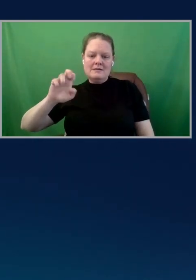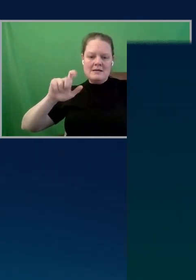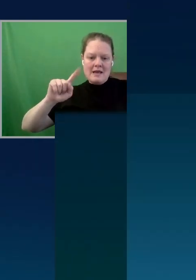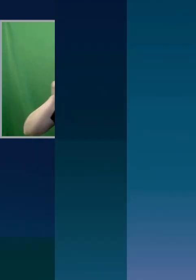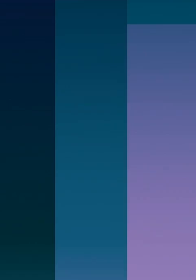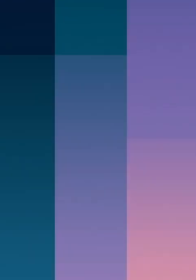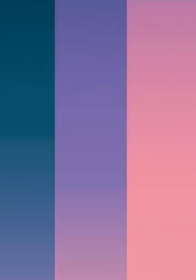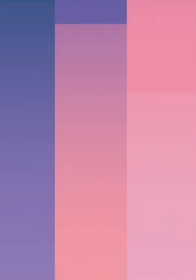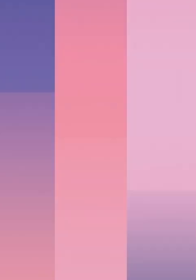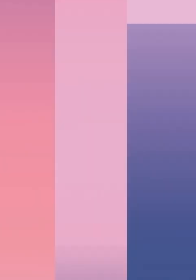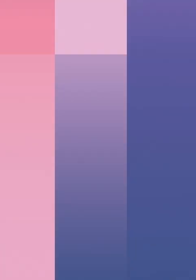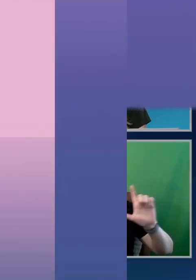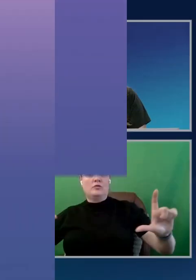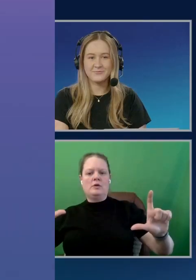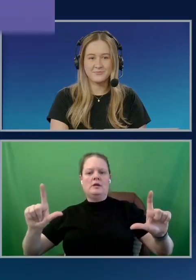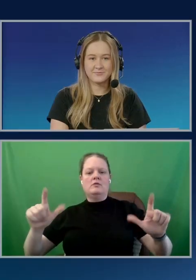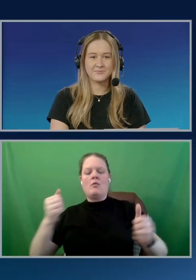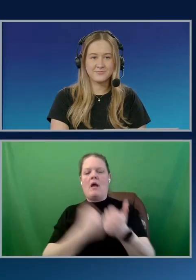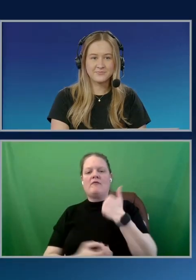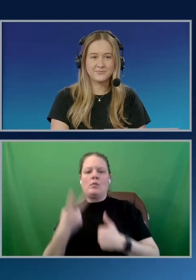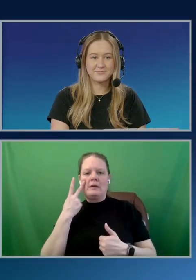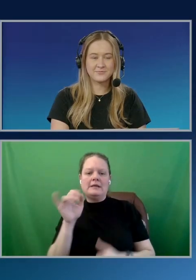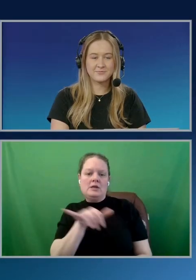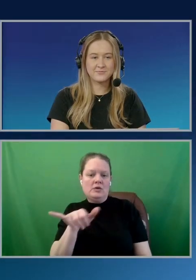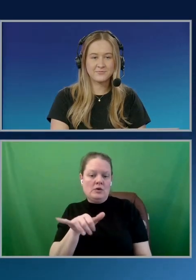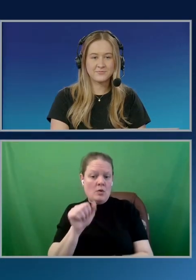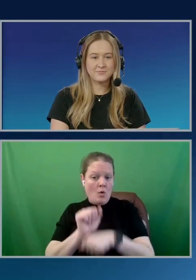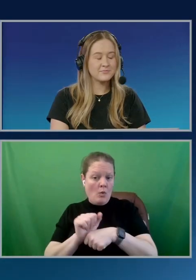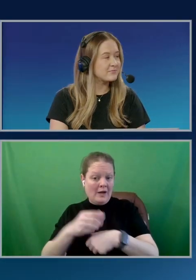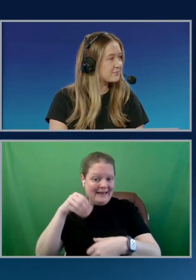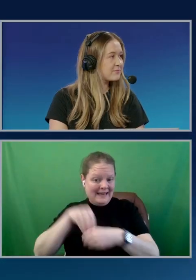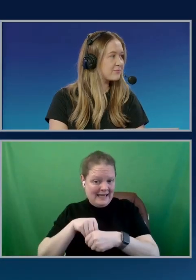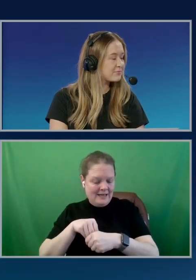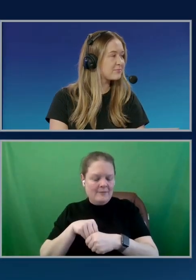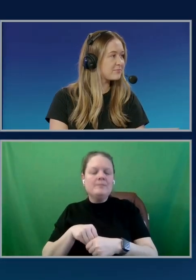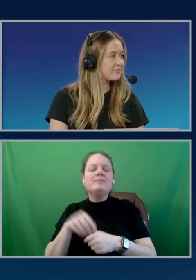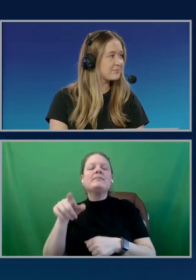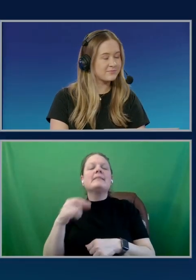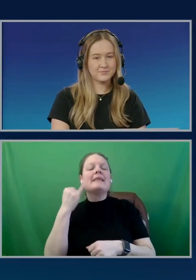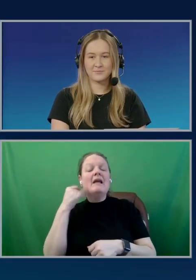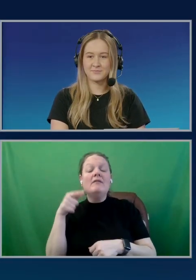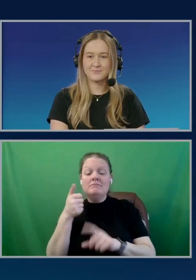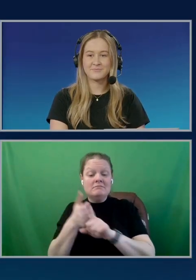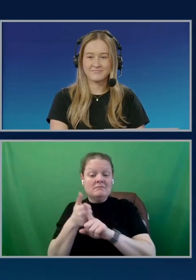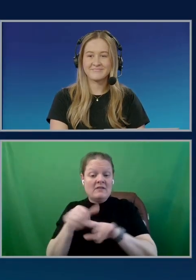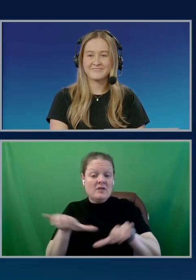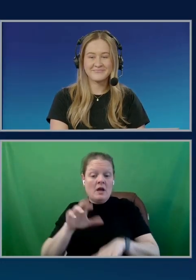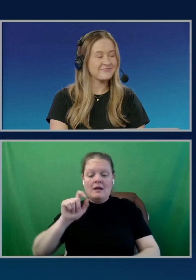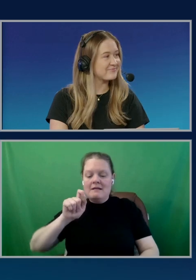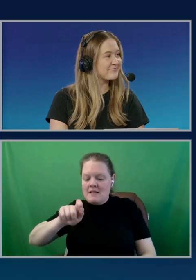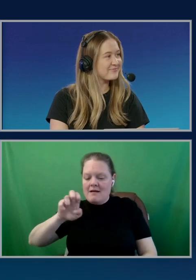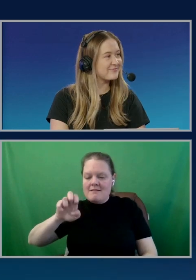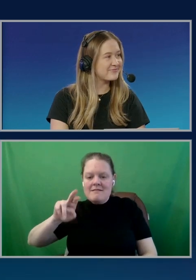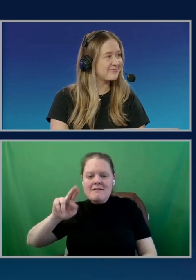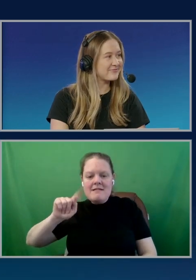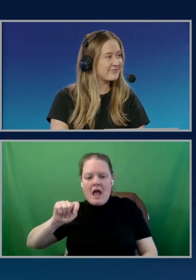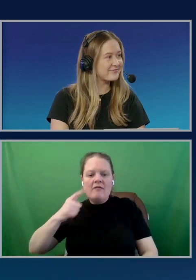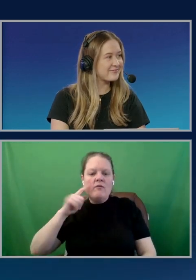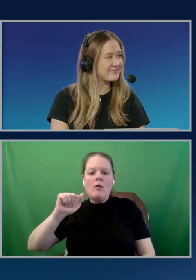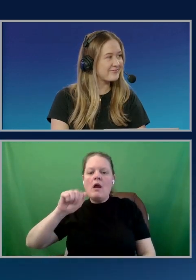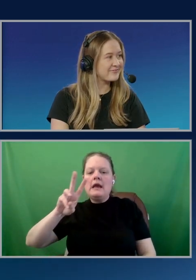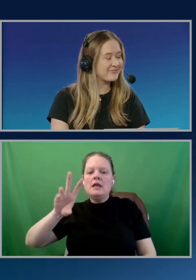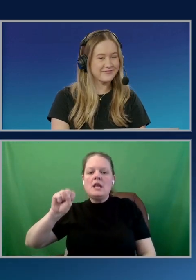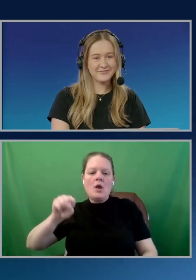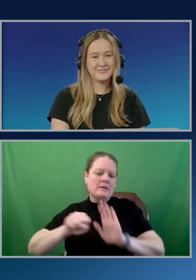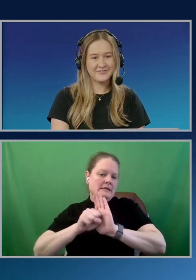all see it as well. And we're working in, if you've ever done any .NET on AWS samples before, this is going to